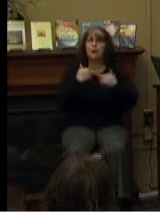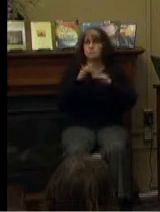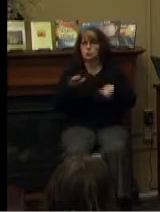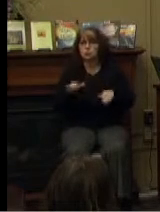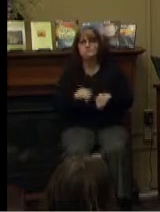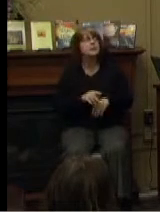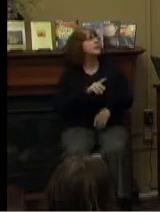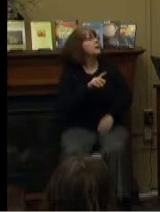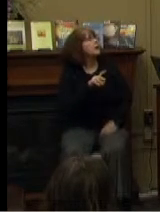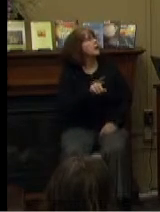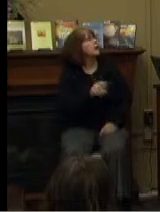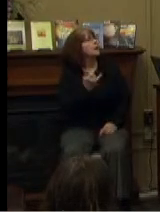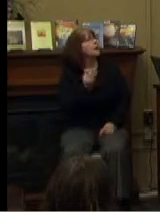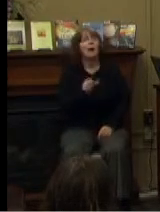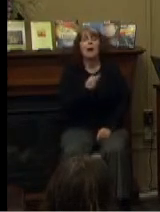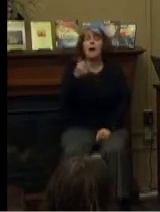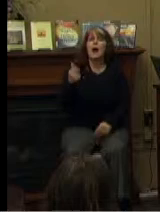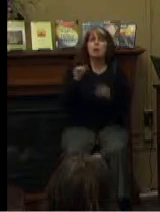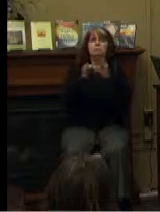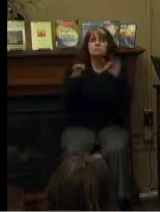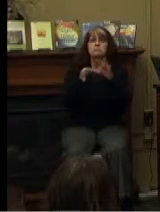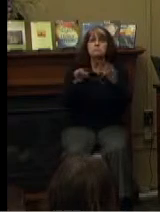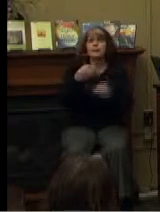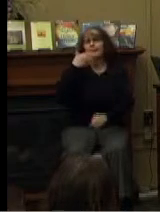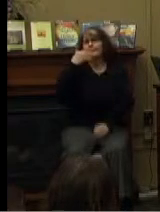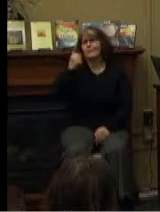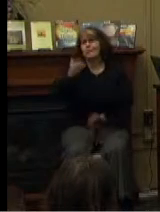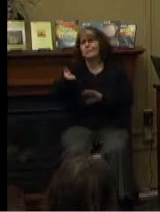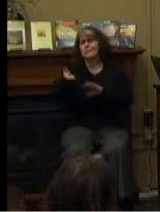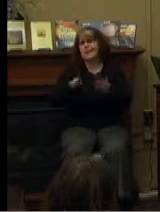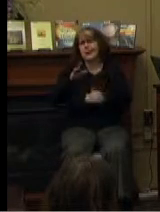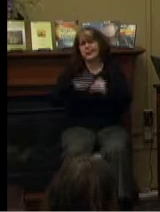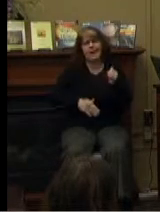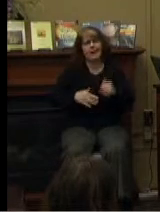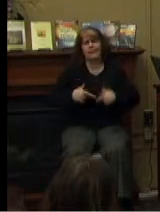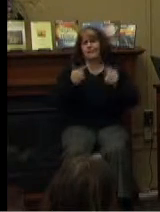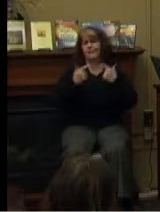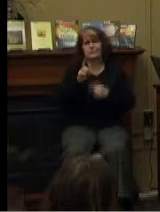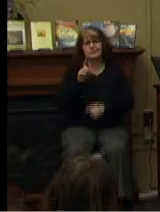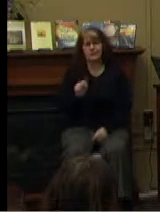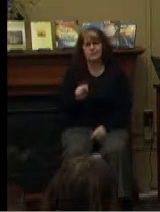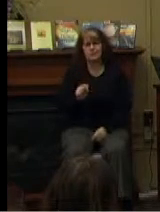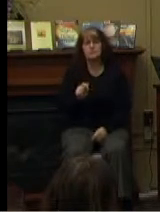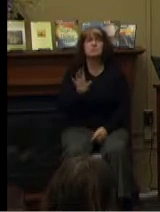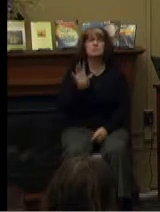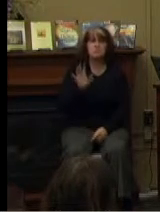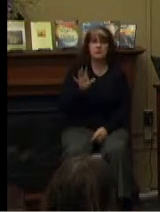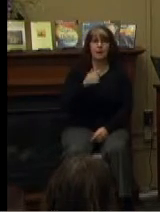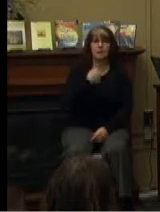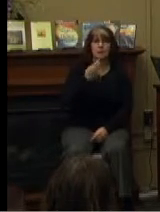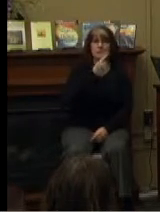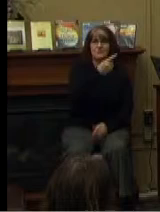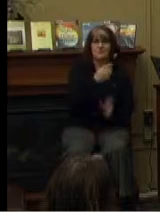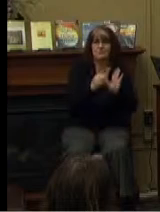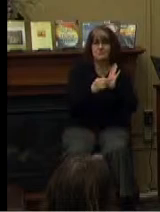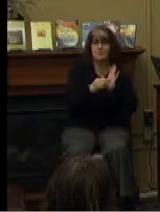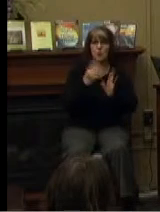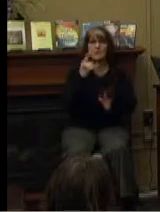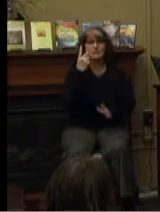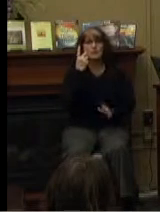lot. It's, well, it's better off being dead than disabled. So, and I'm using this as an example because you see this